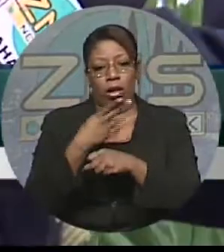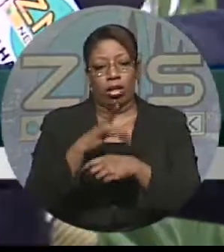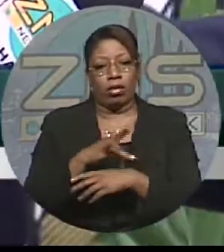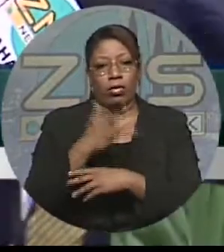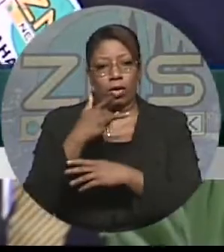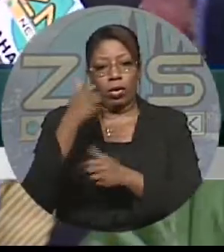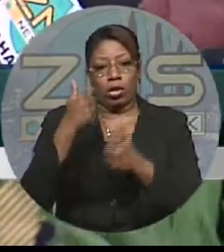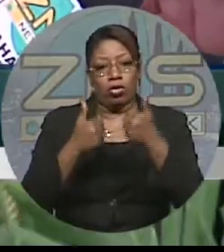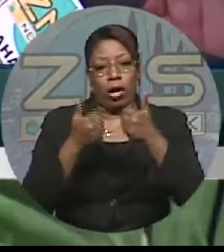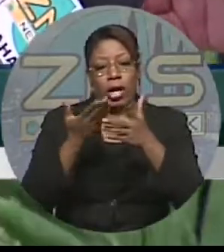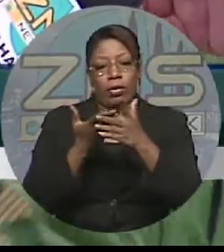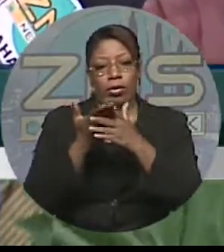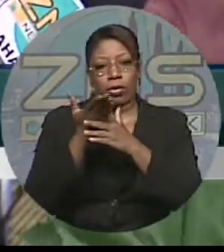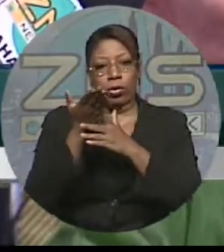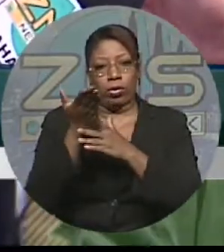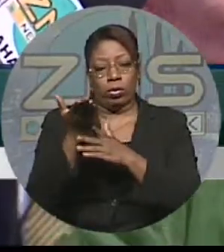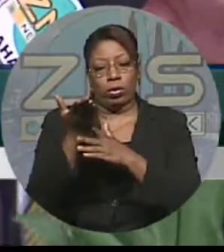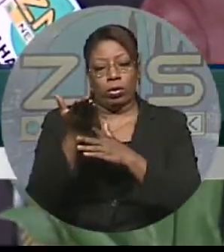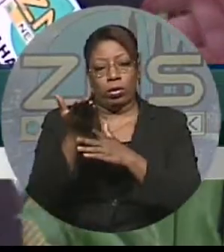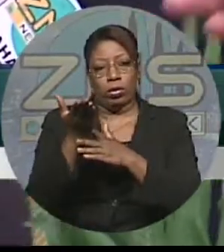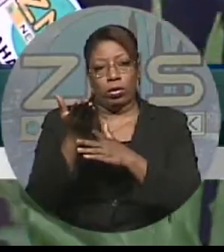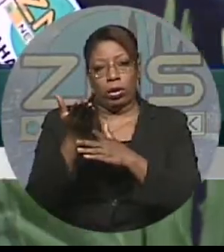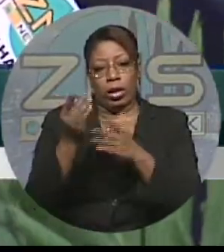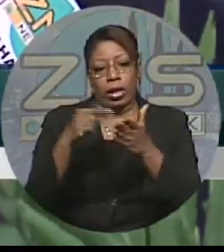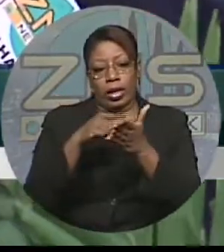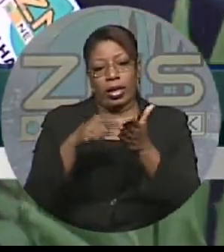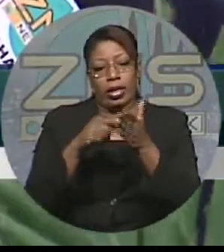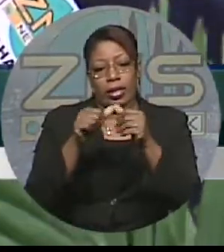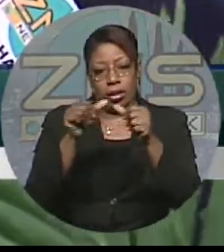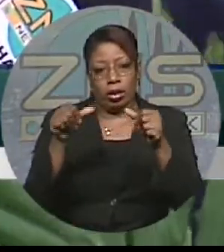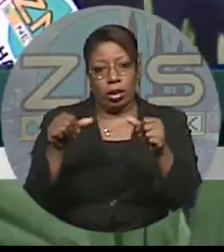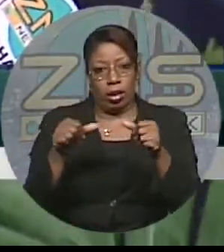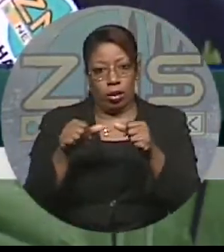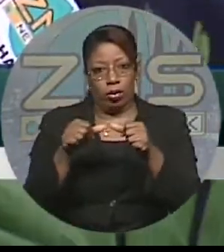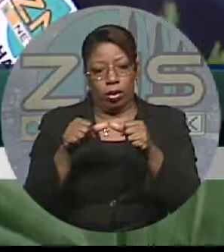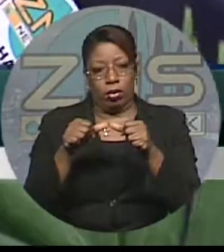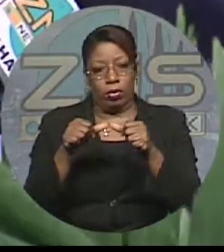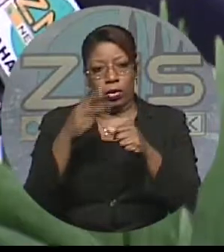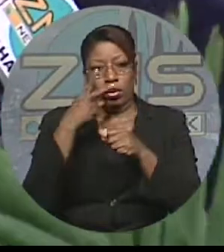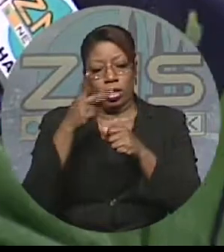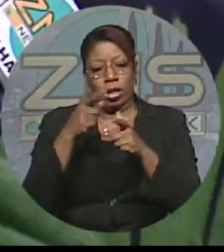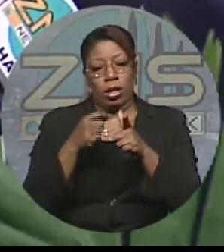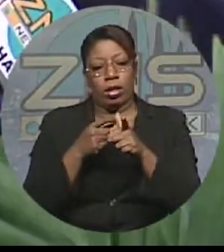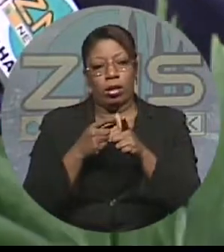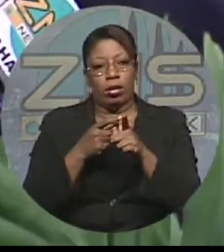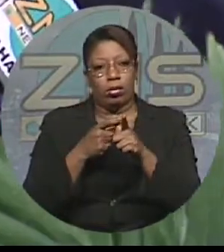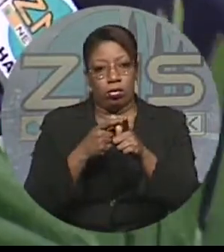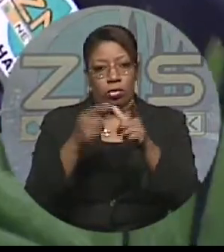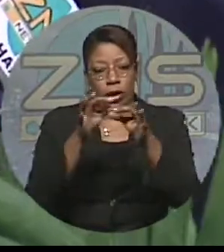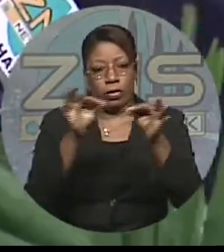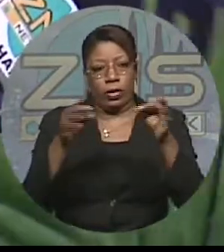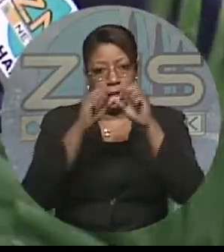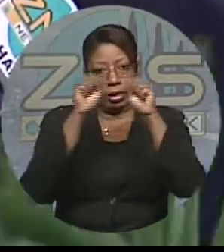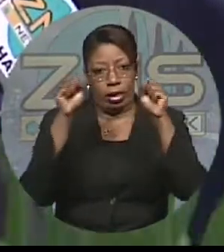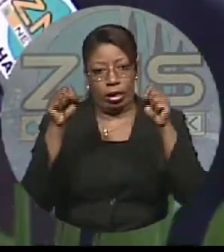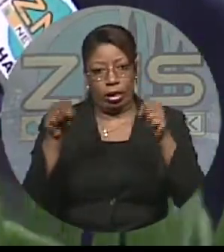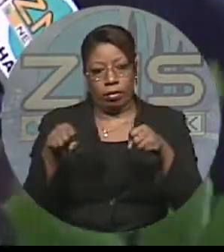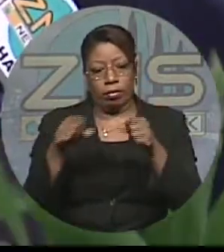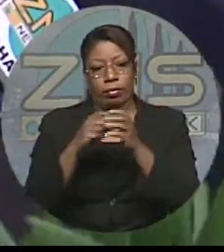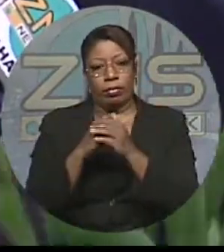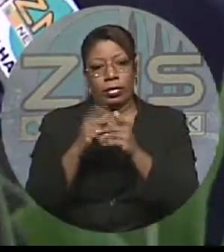we're driving through this complex and we see the track and field stadium and